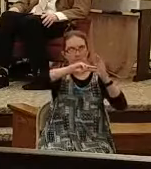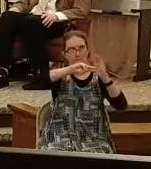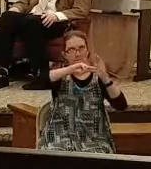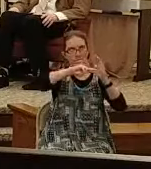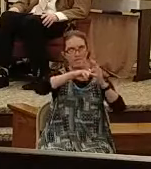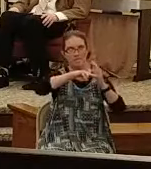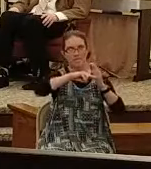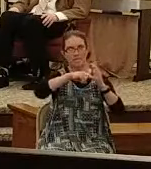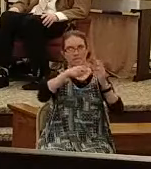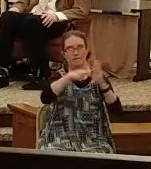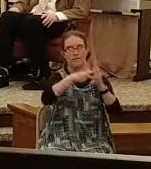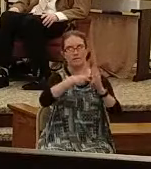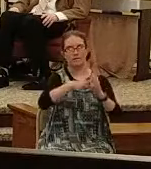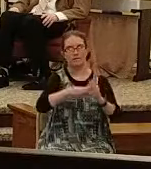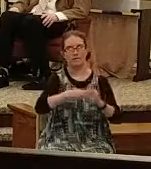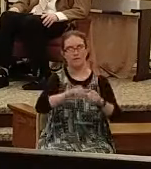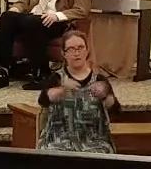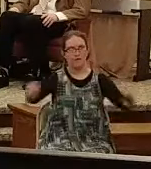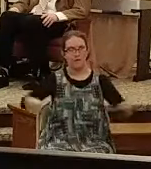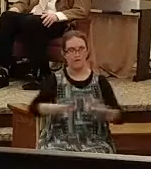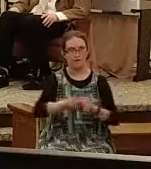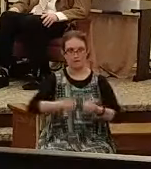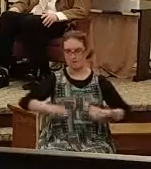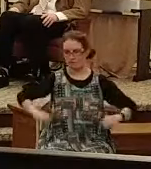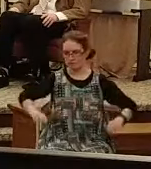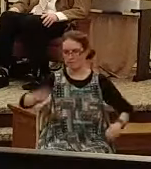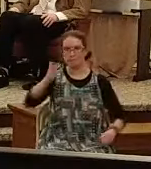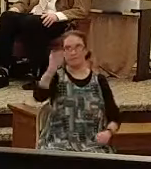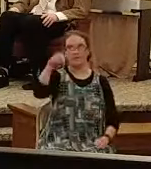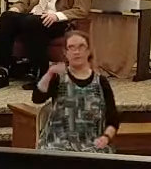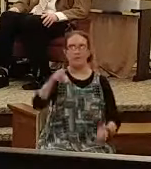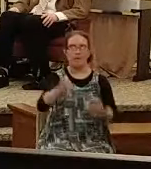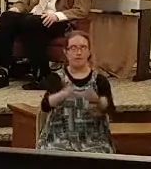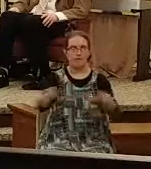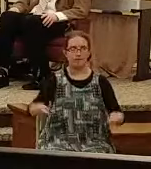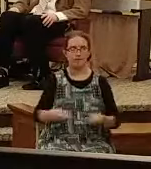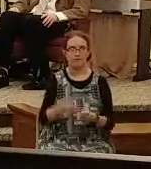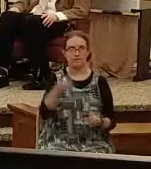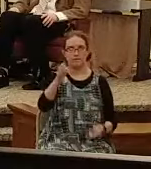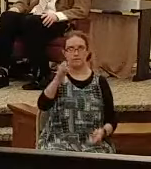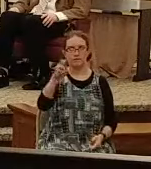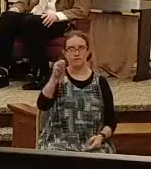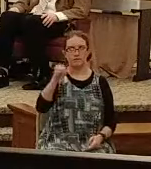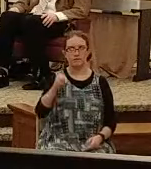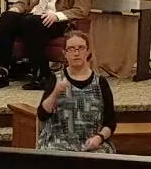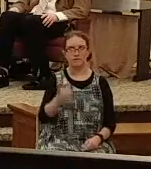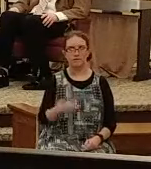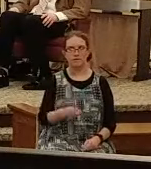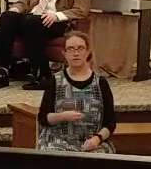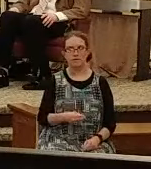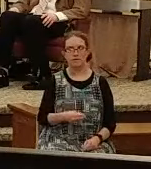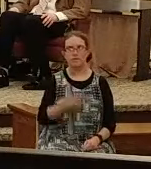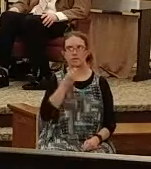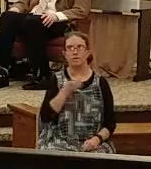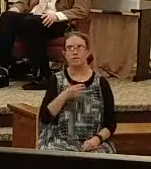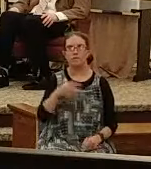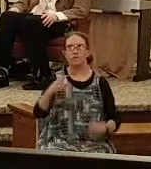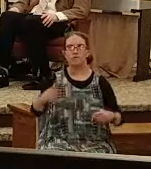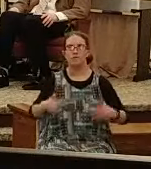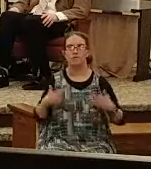ospos, meaning the area of the hips. This is the place where the Hebrews thought the generative power of a man